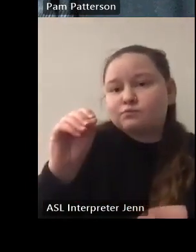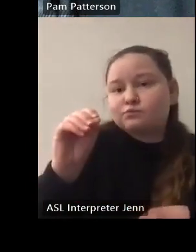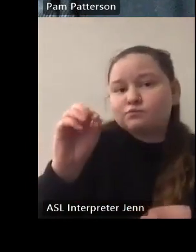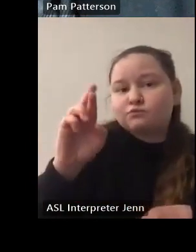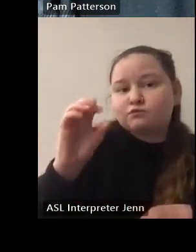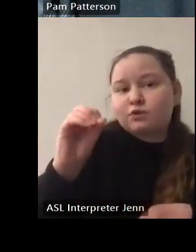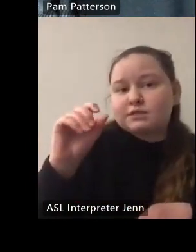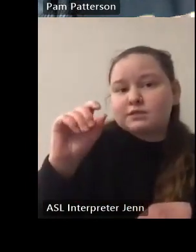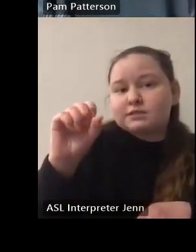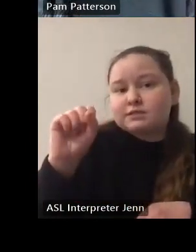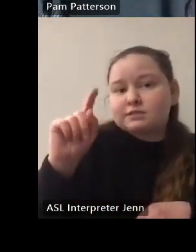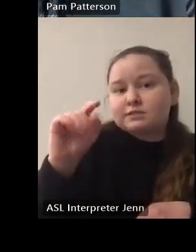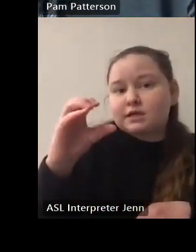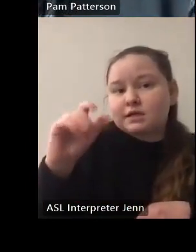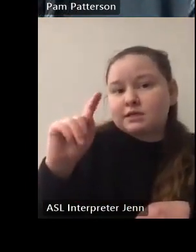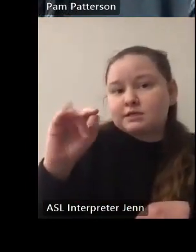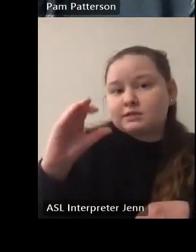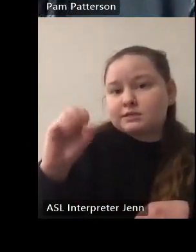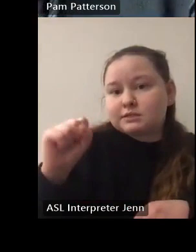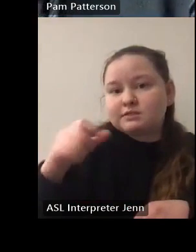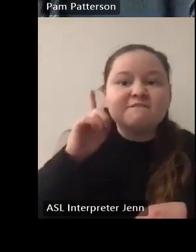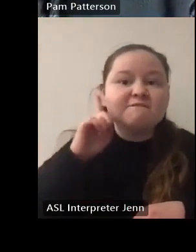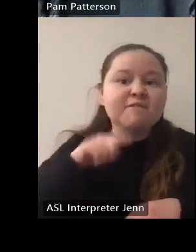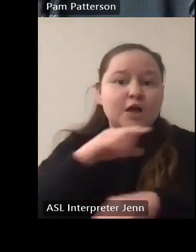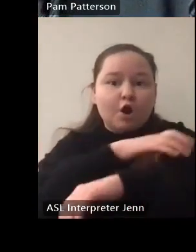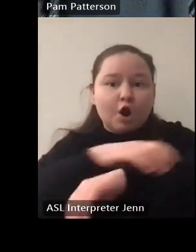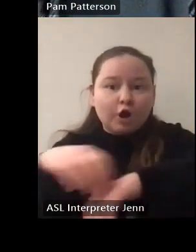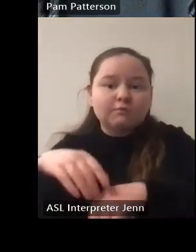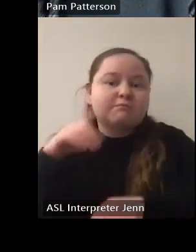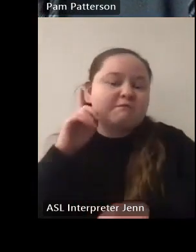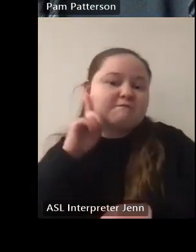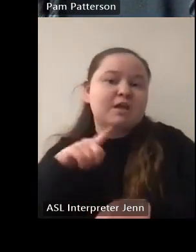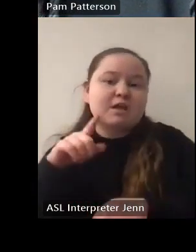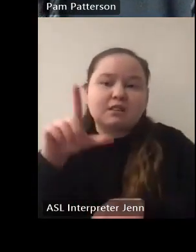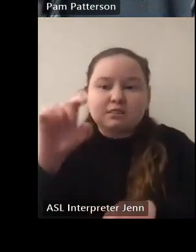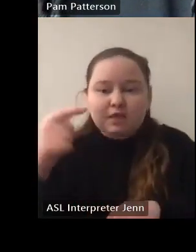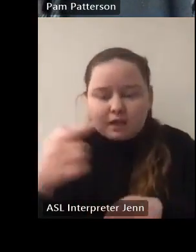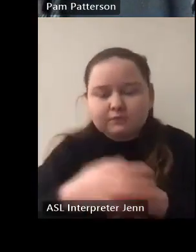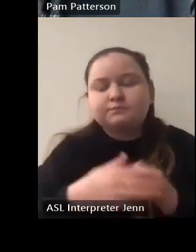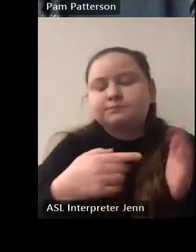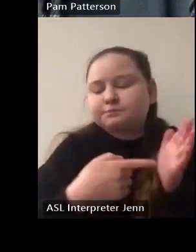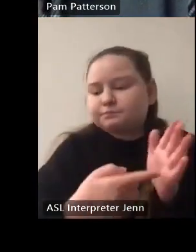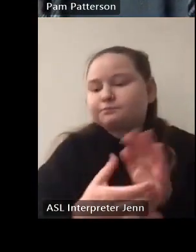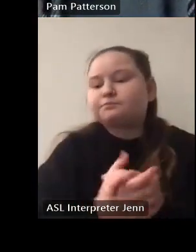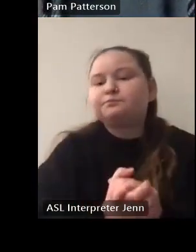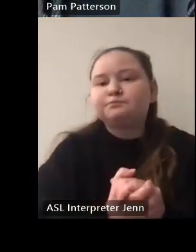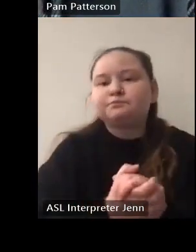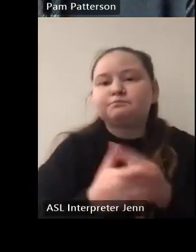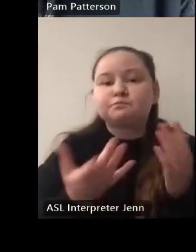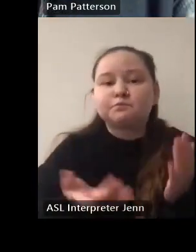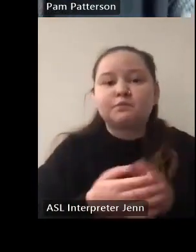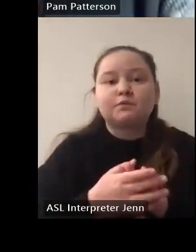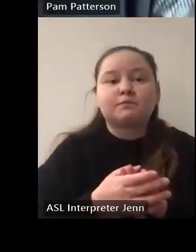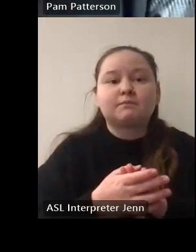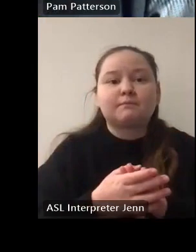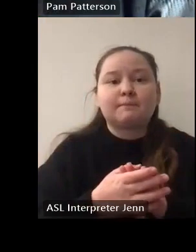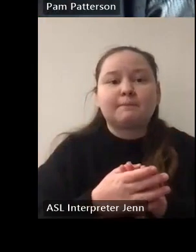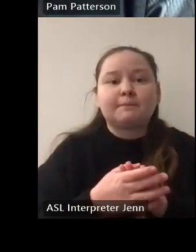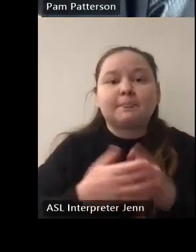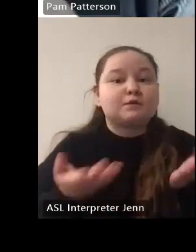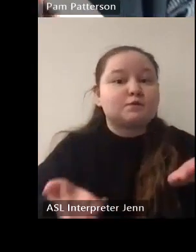neuroplastic exercises. But, as Vivian Sobczak questions, do we now retreat into the